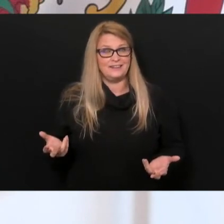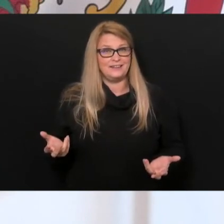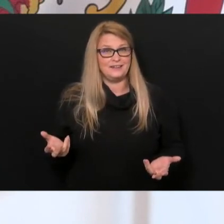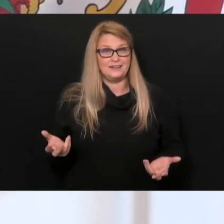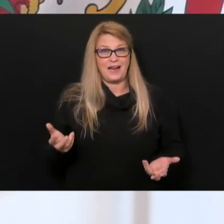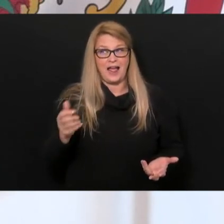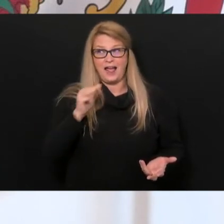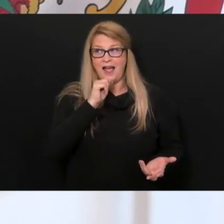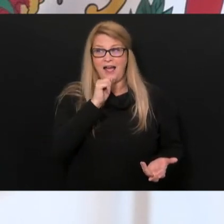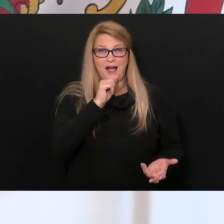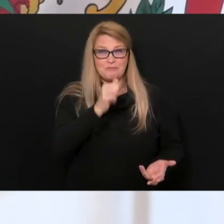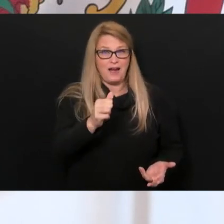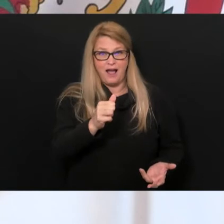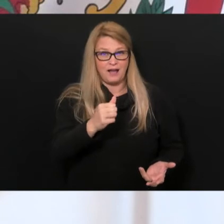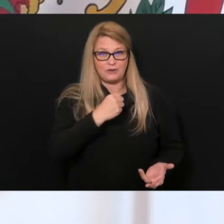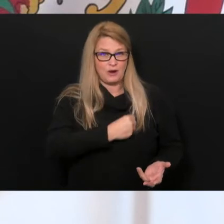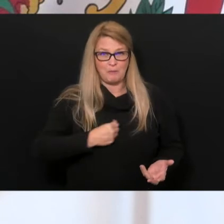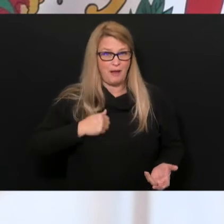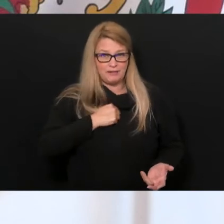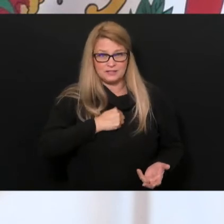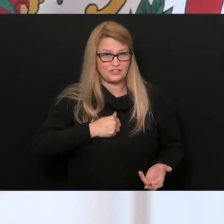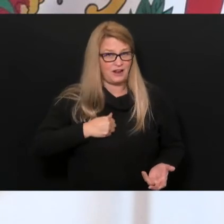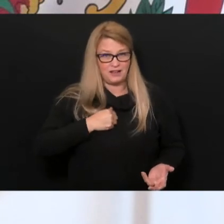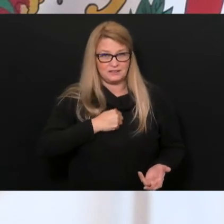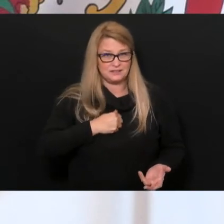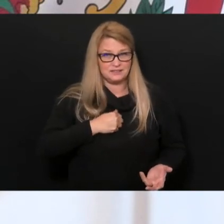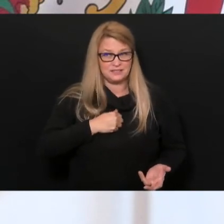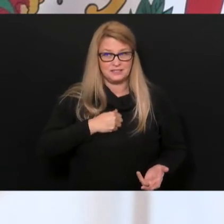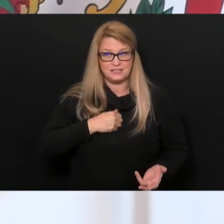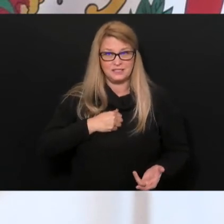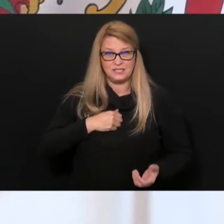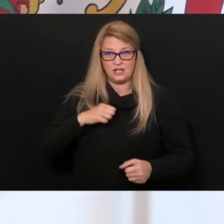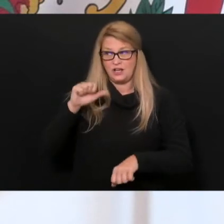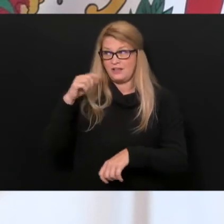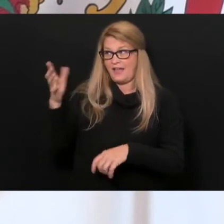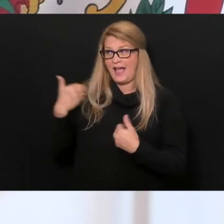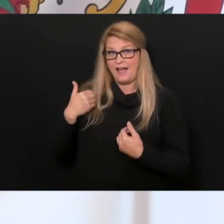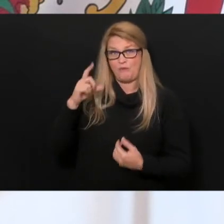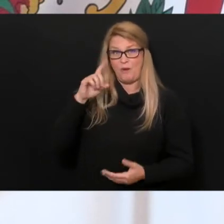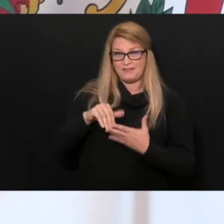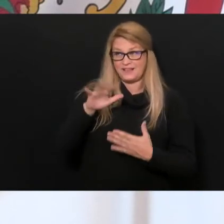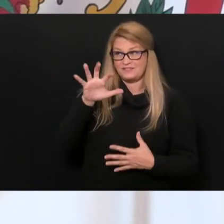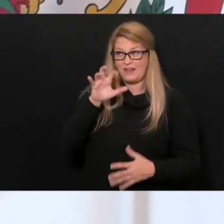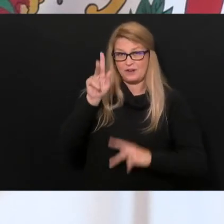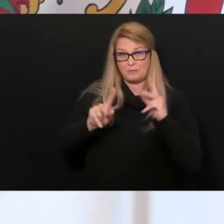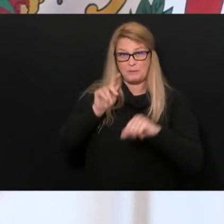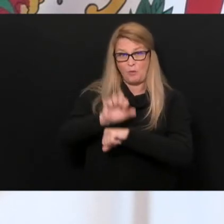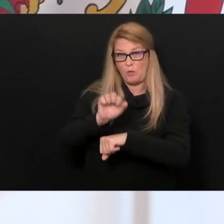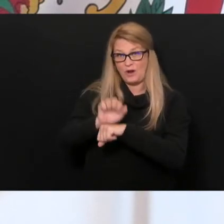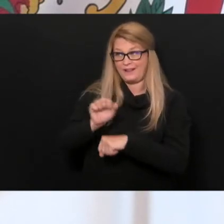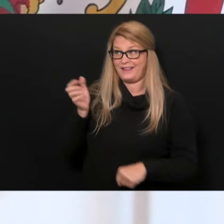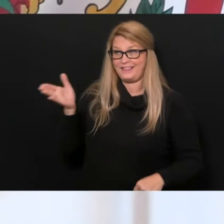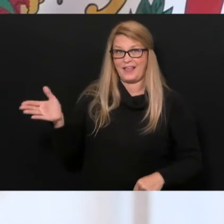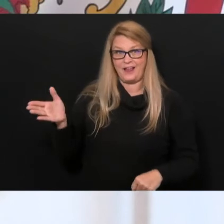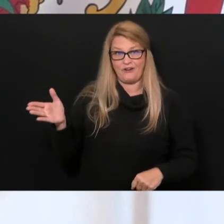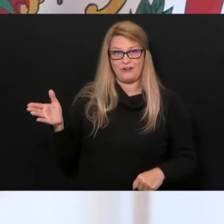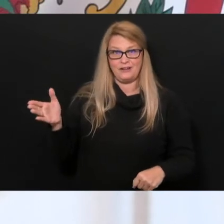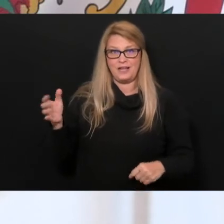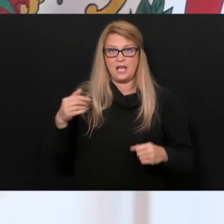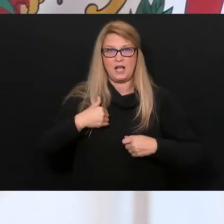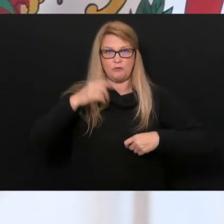I'm not going to apologize to you for employing 1,500 people there and doing the work that we've done in lots of